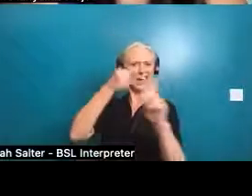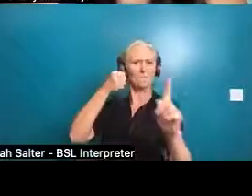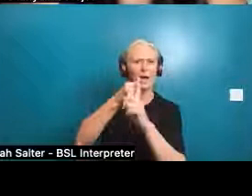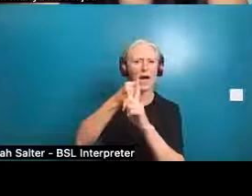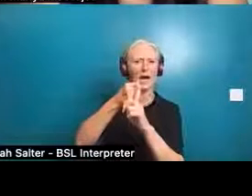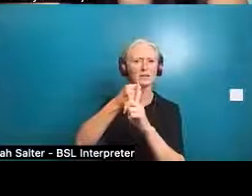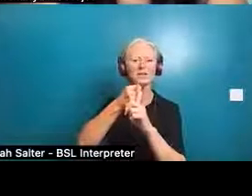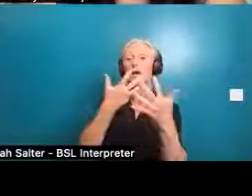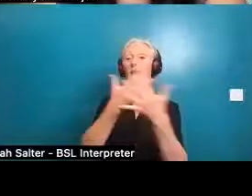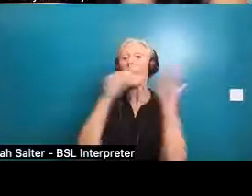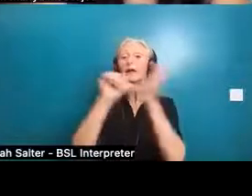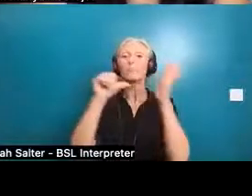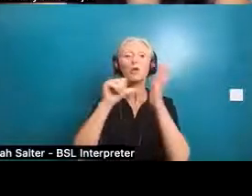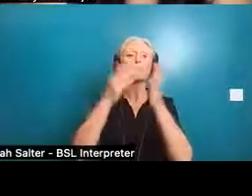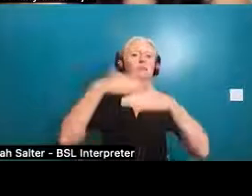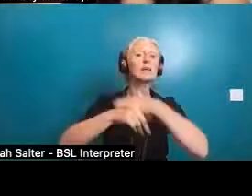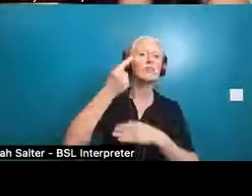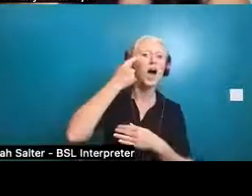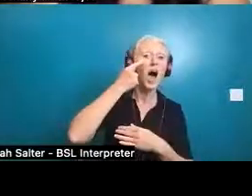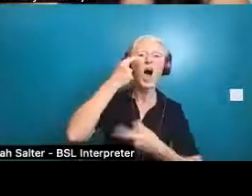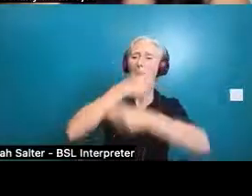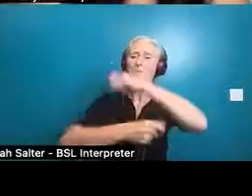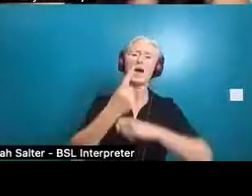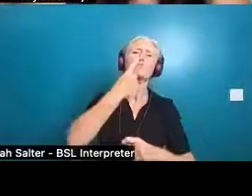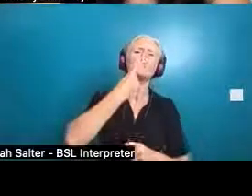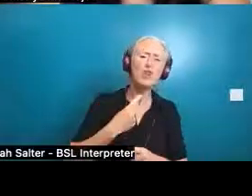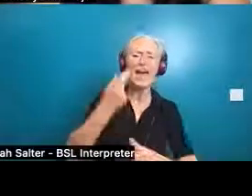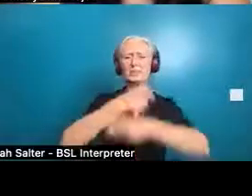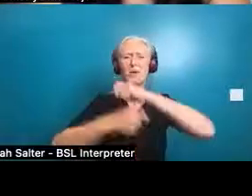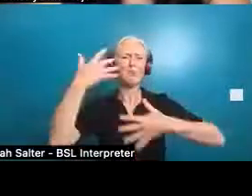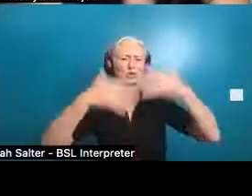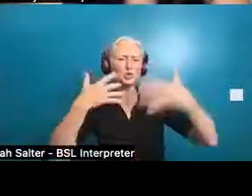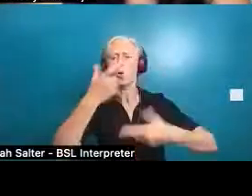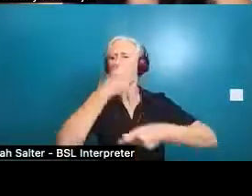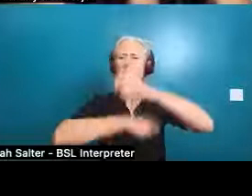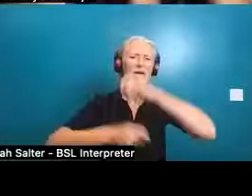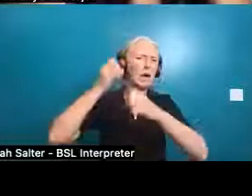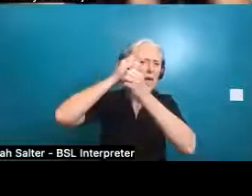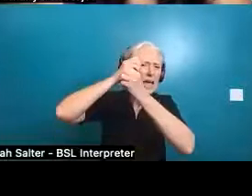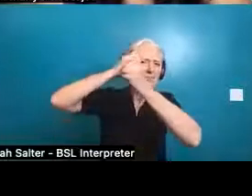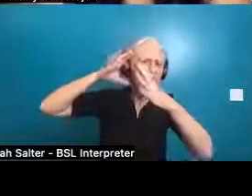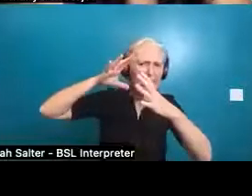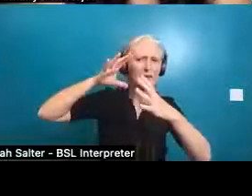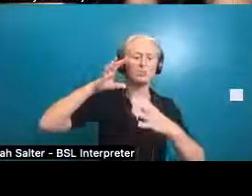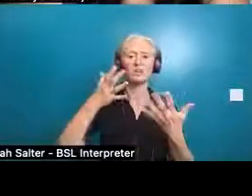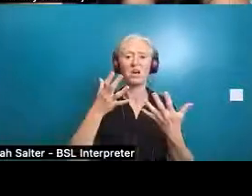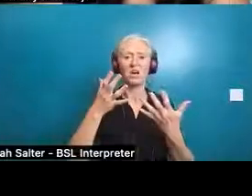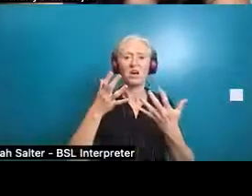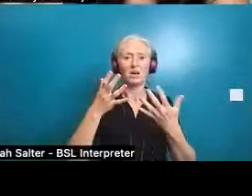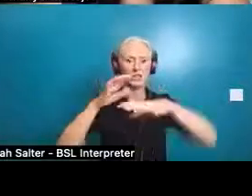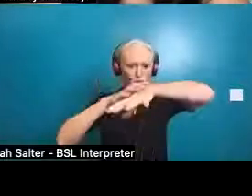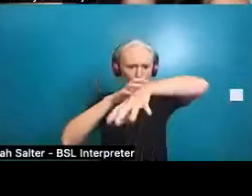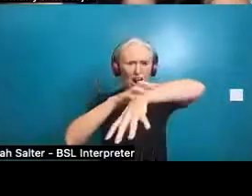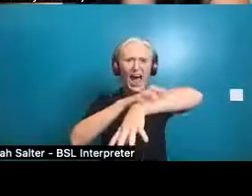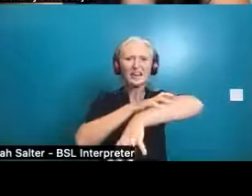retinal detachment or a very red inflamed eye? Did it seep into the rest of the body and cause, you know, a rash or sickness